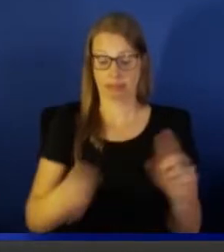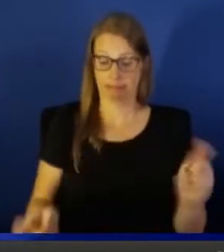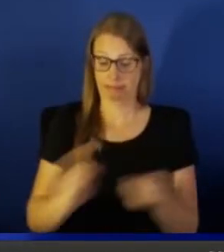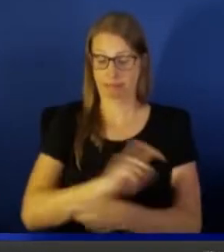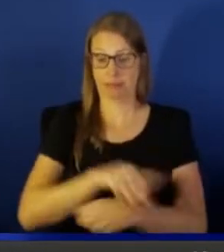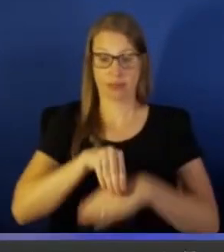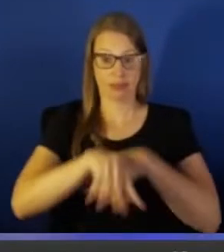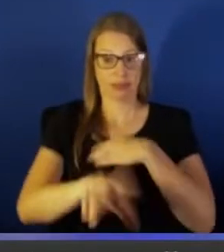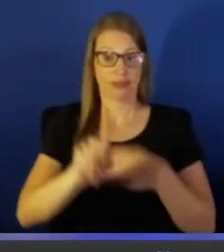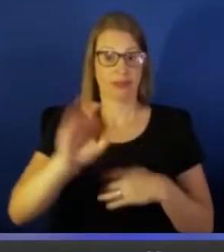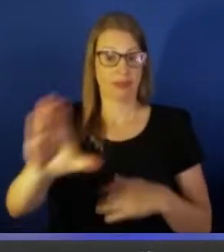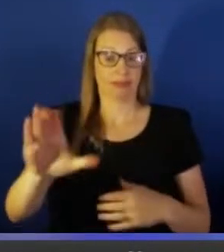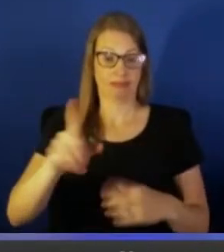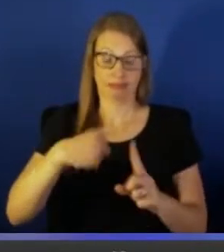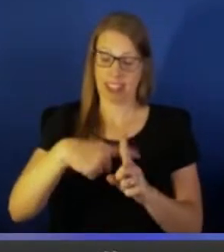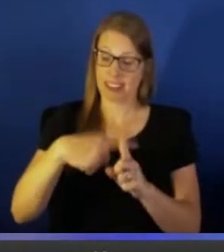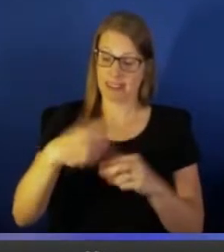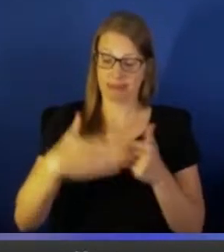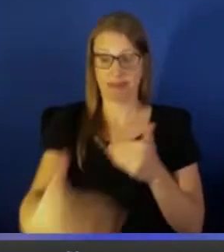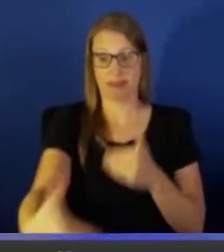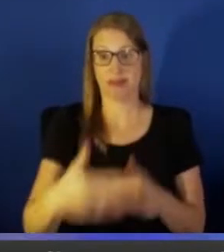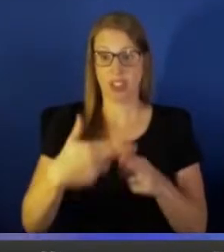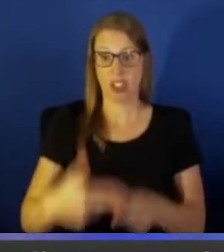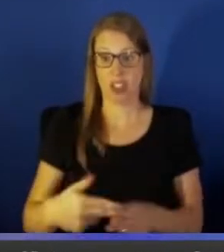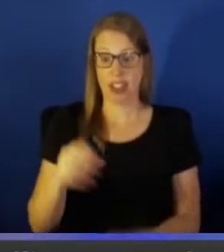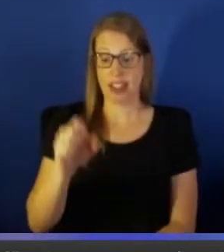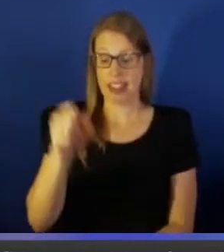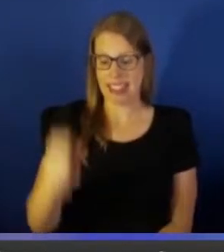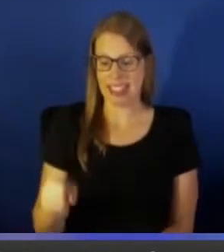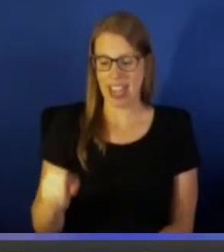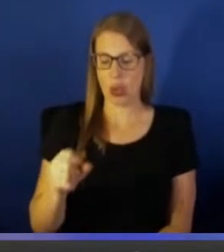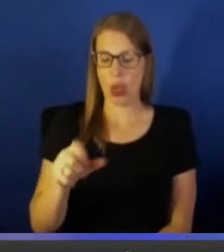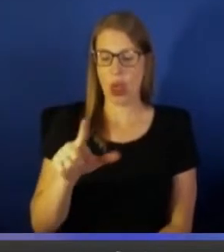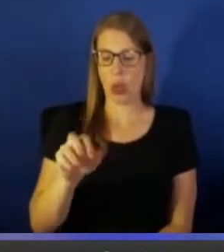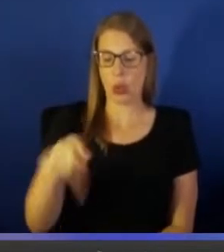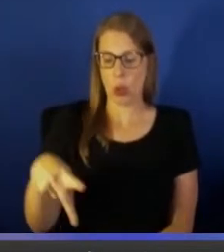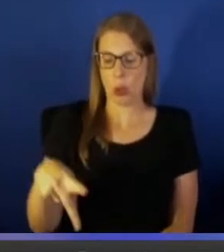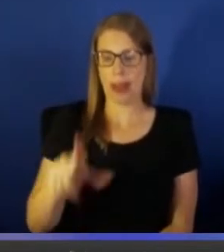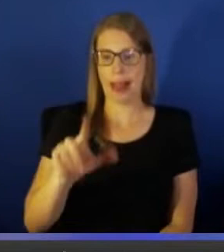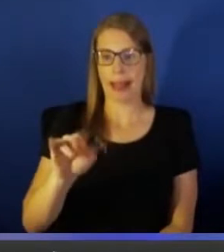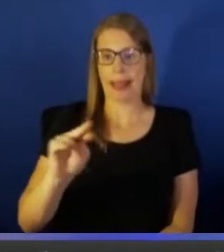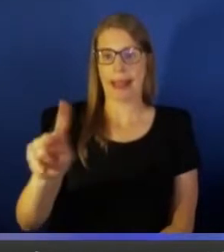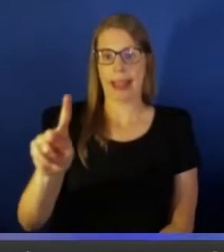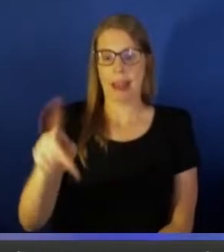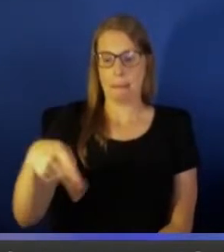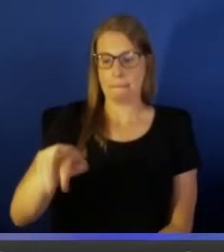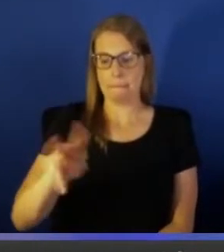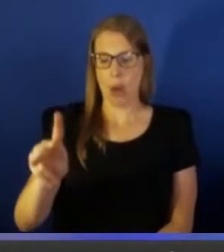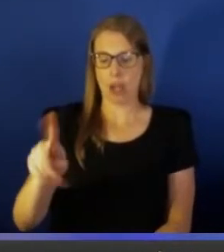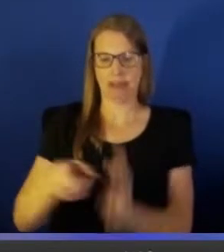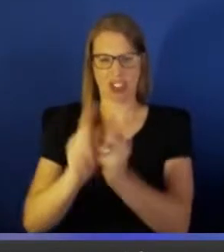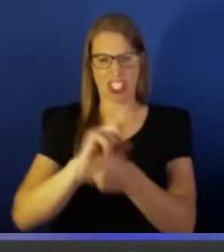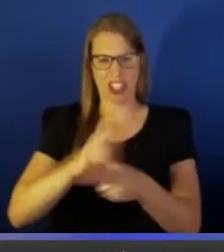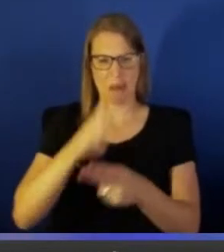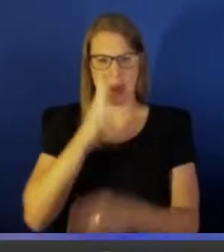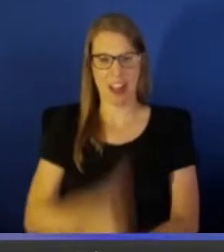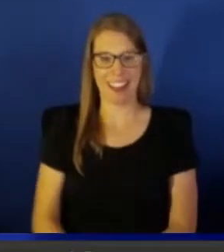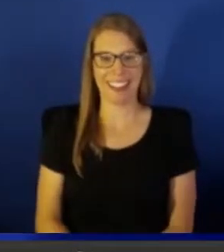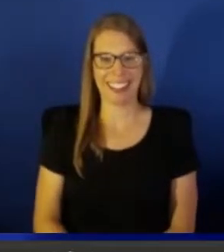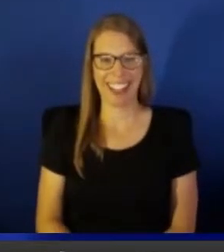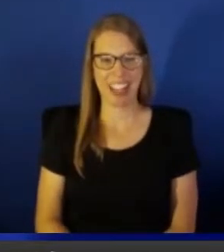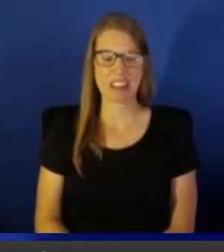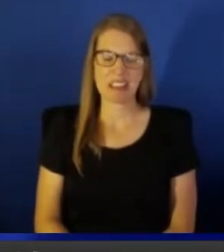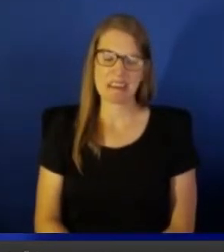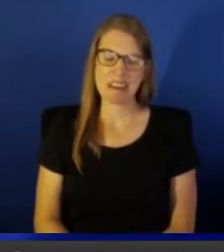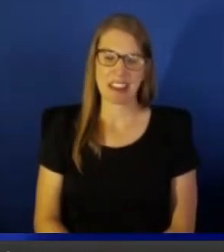long term. All right, so it's called the South Loop Link Park. I don't think anybody's going to remember that. You think that's going to change? You know, I think it changes. I know